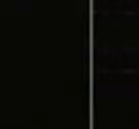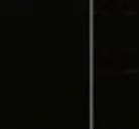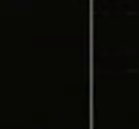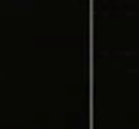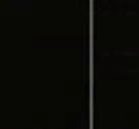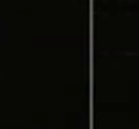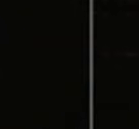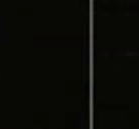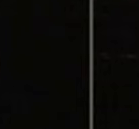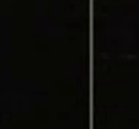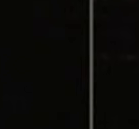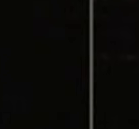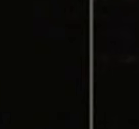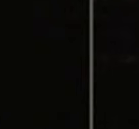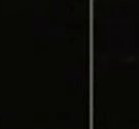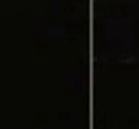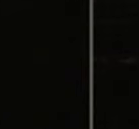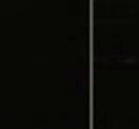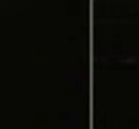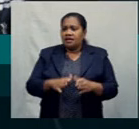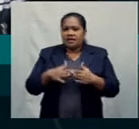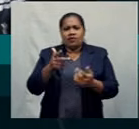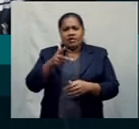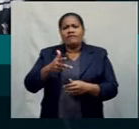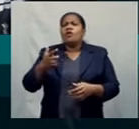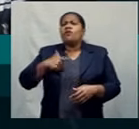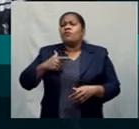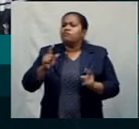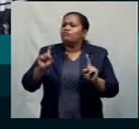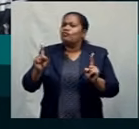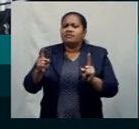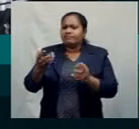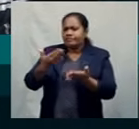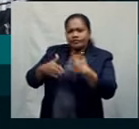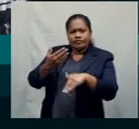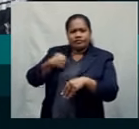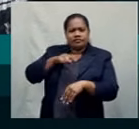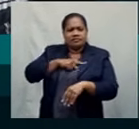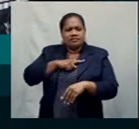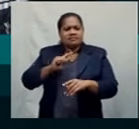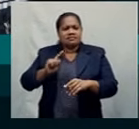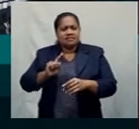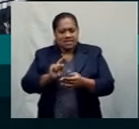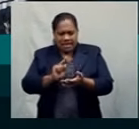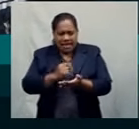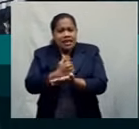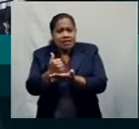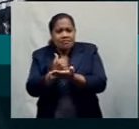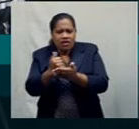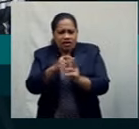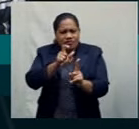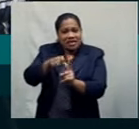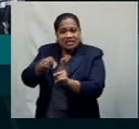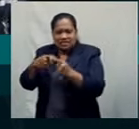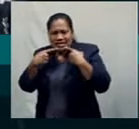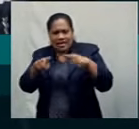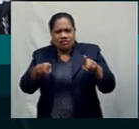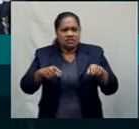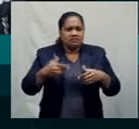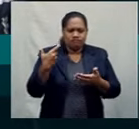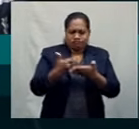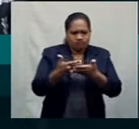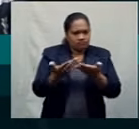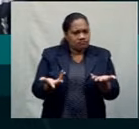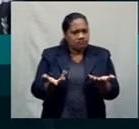We now join Christiana Oluwai live. Christiana, what can you tell us about the latest number of cases announced so far?